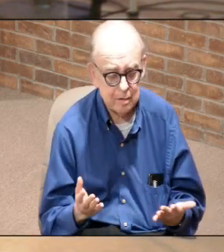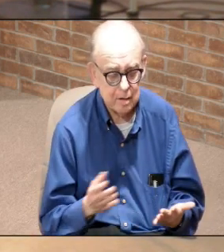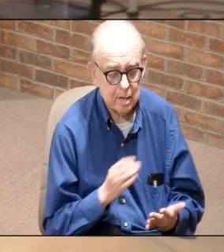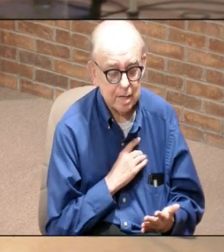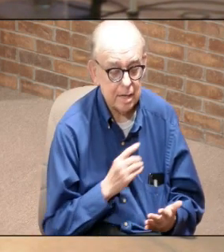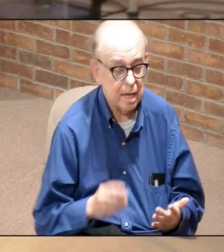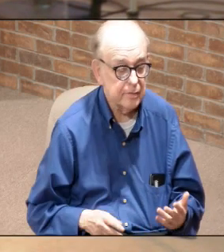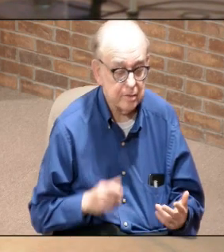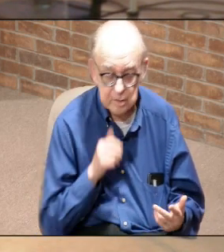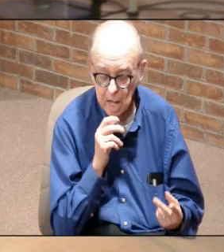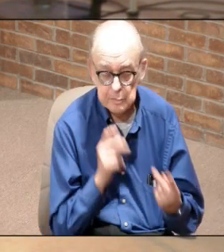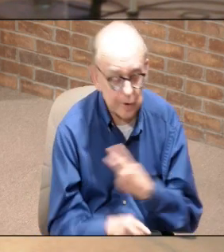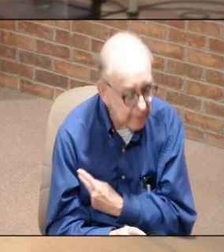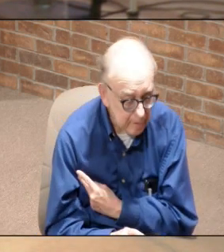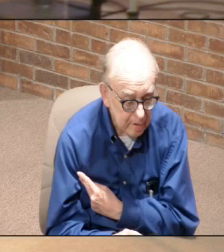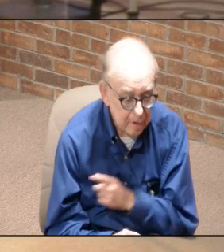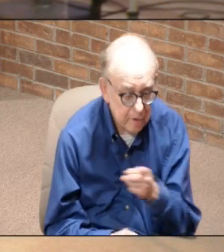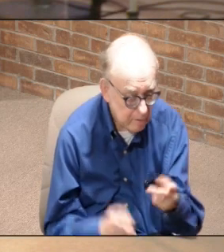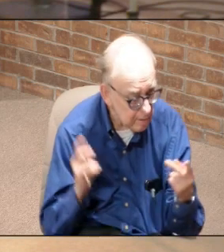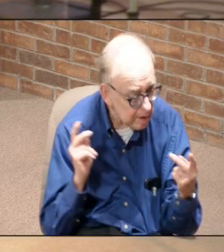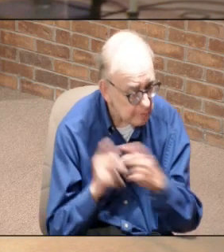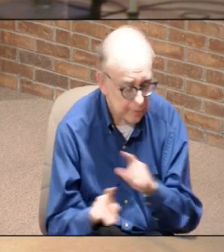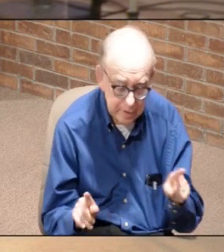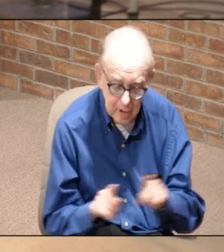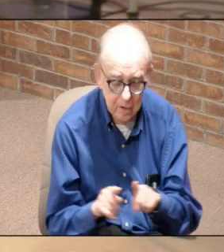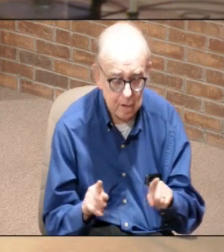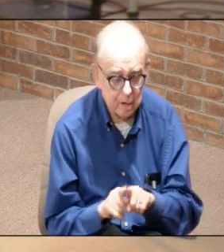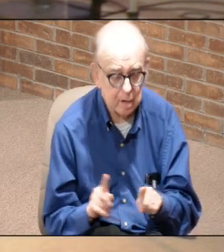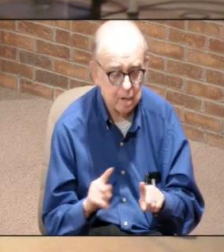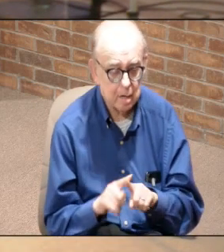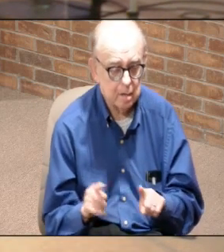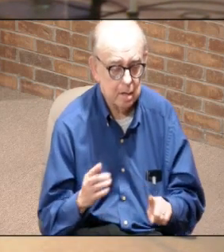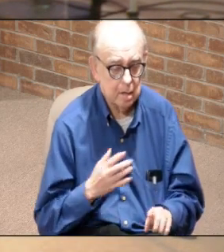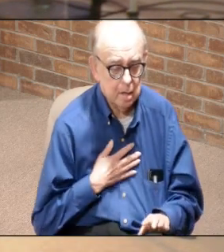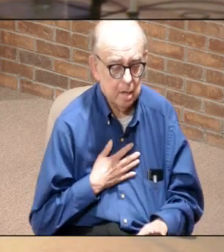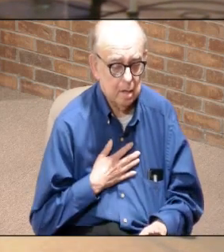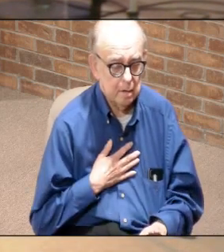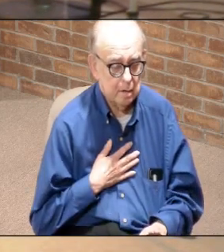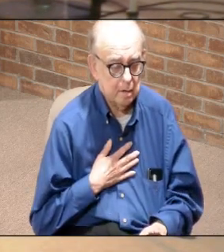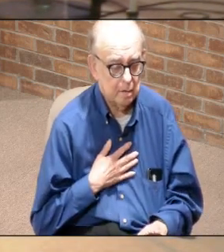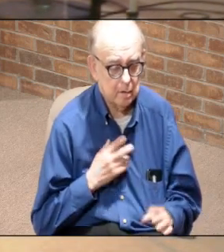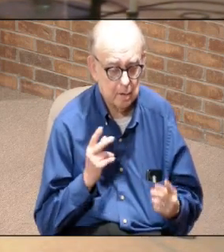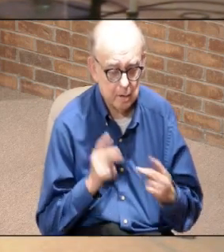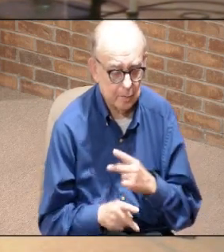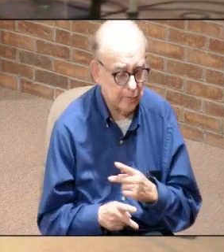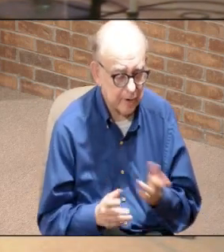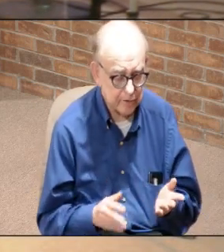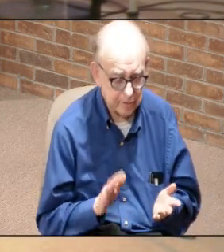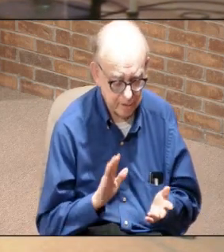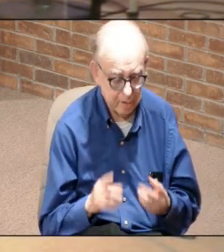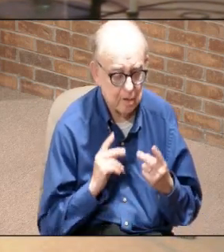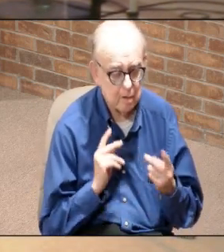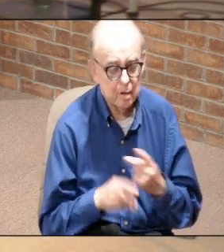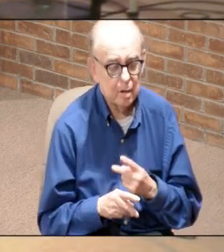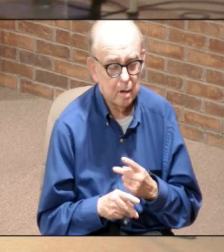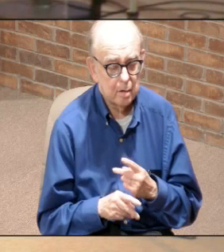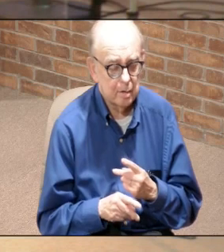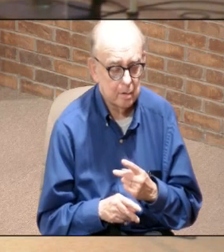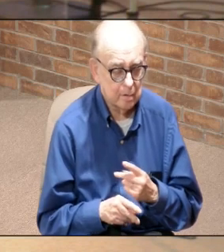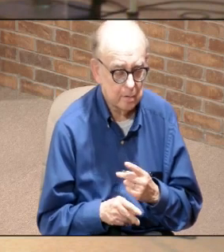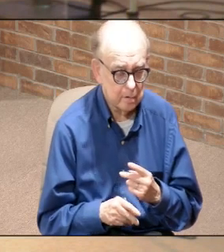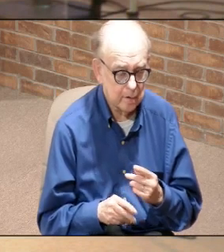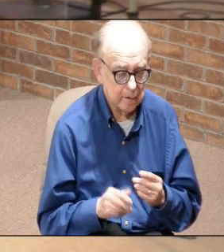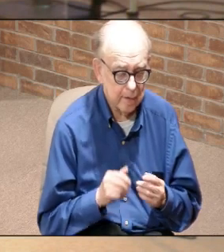imperfect. You're imperfect. But my imperfection and your imperfection